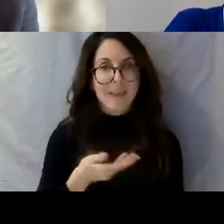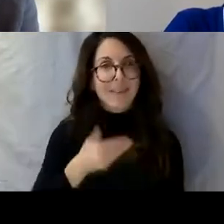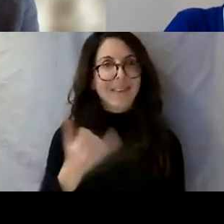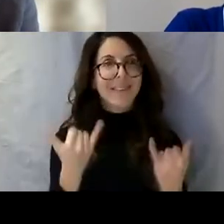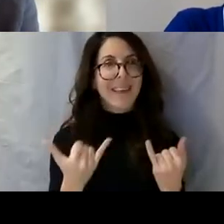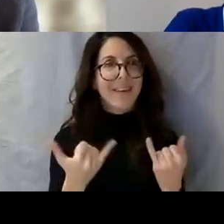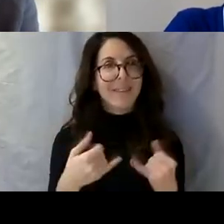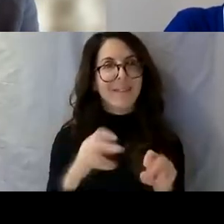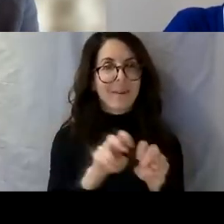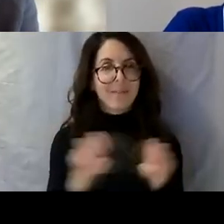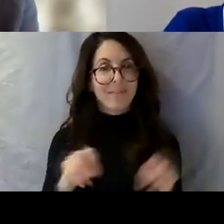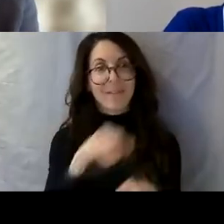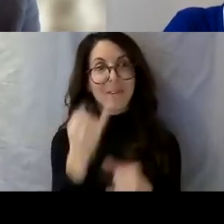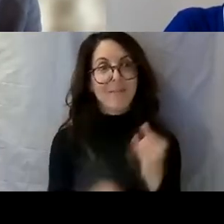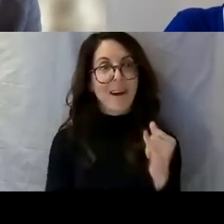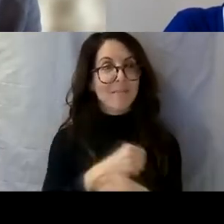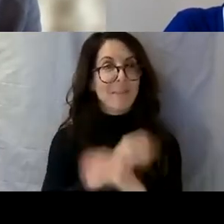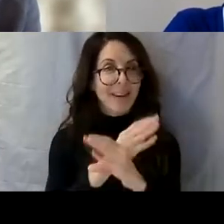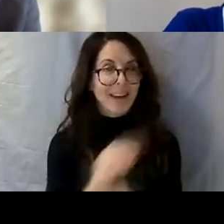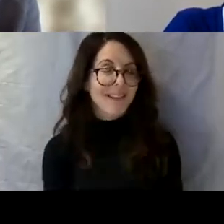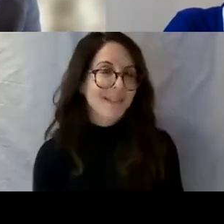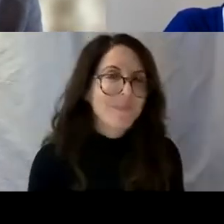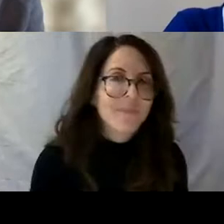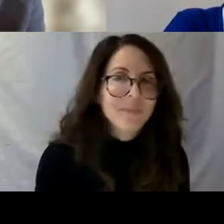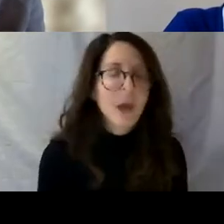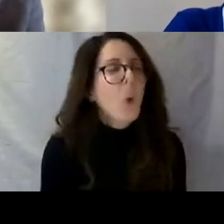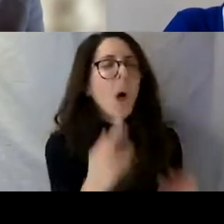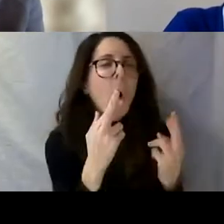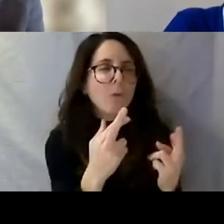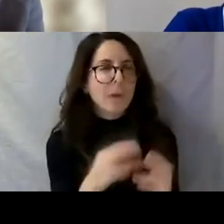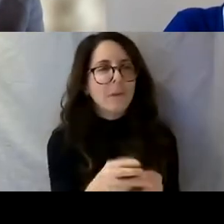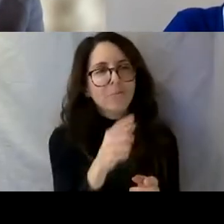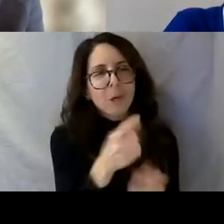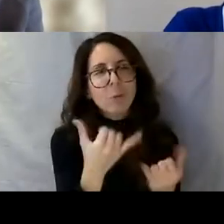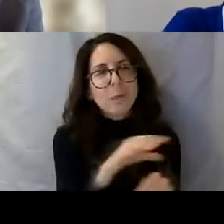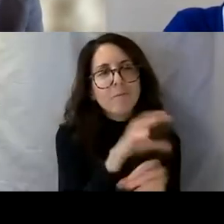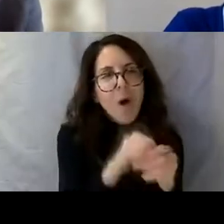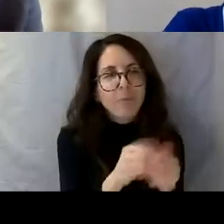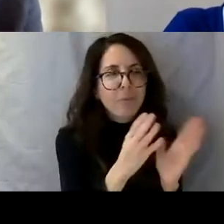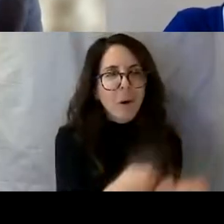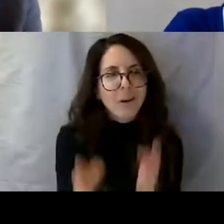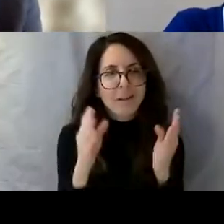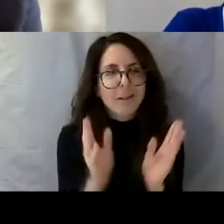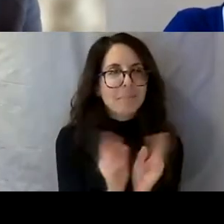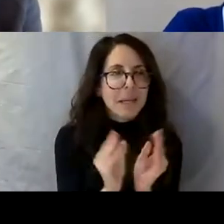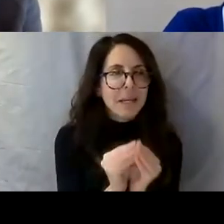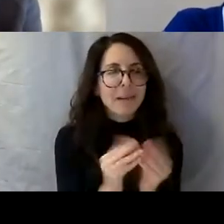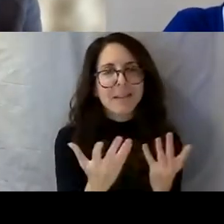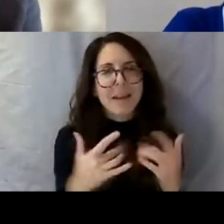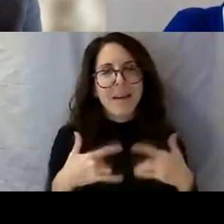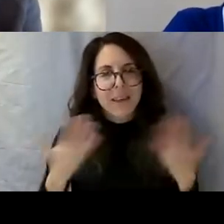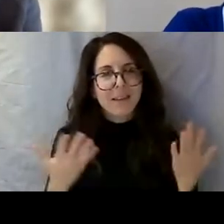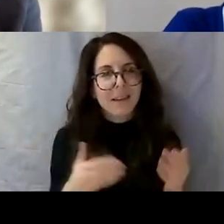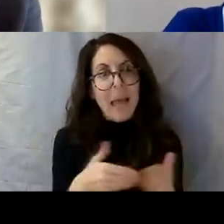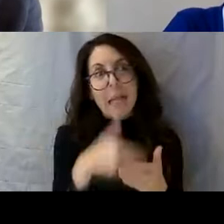guess, final podcast, although hopefully you'll still be able to organize some of these gatherings in your next